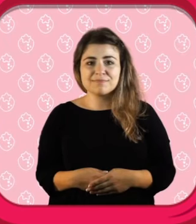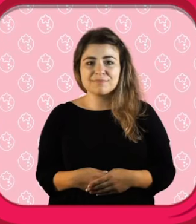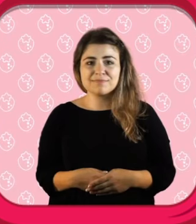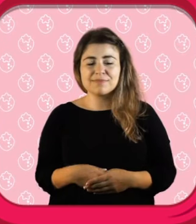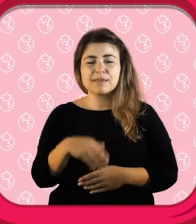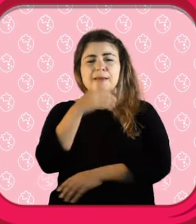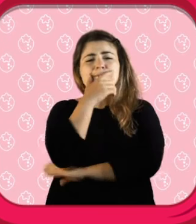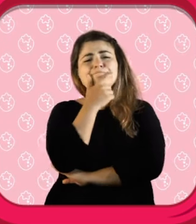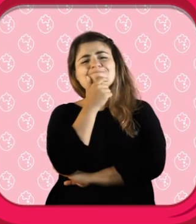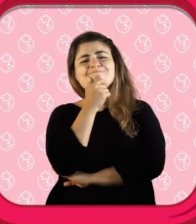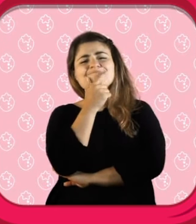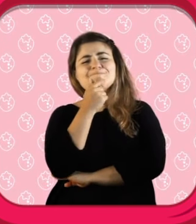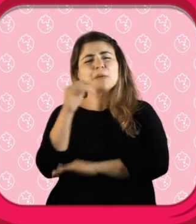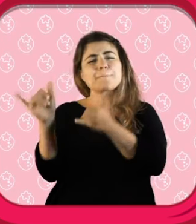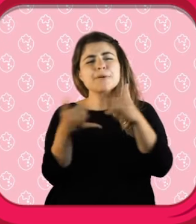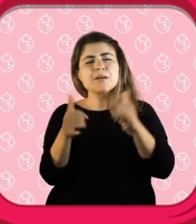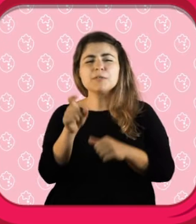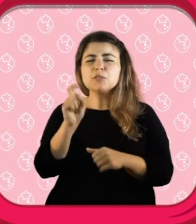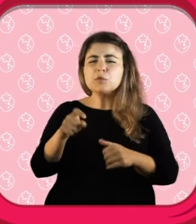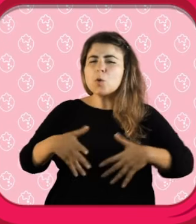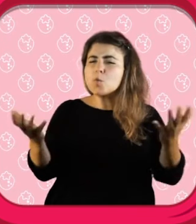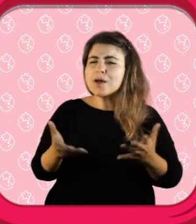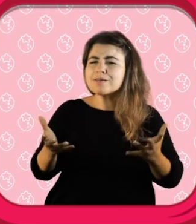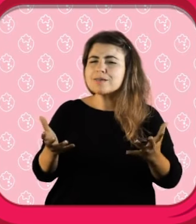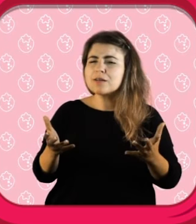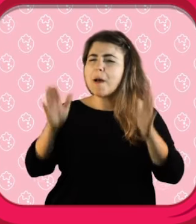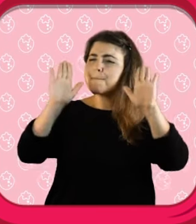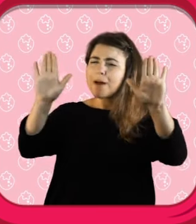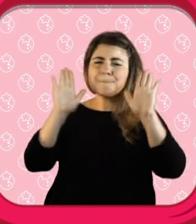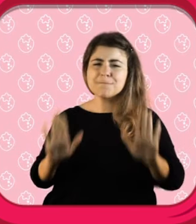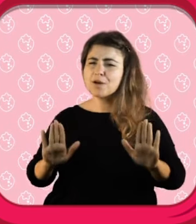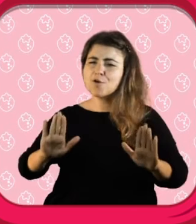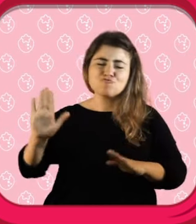You know what this party needs? Some sweet beats.